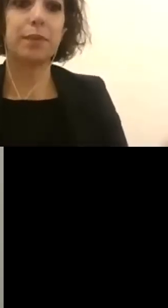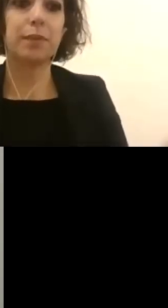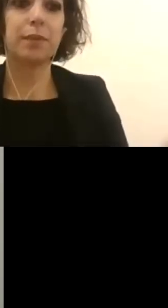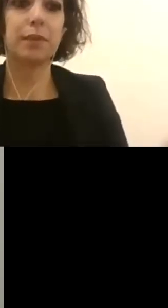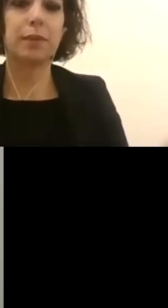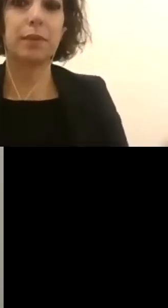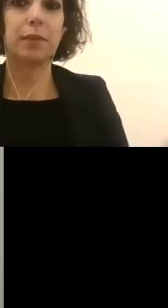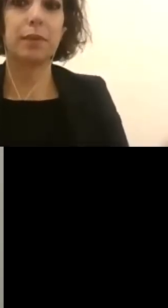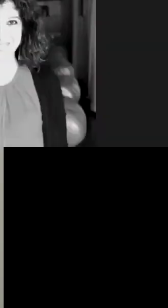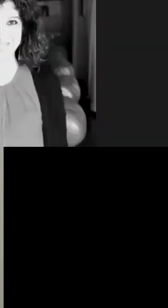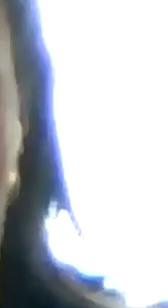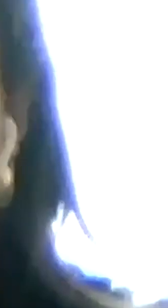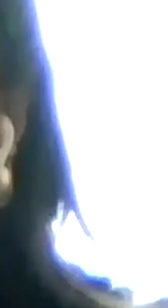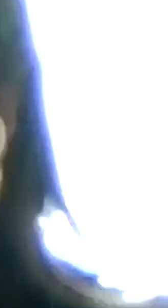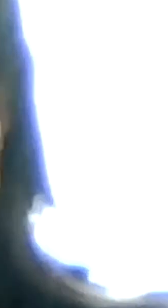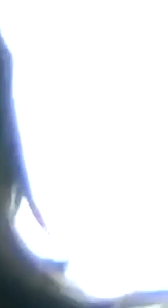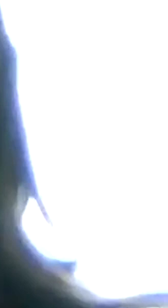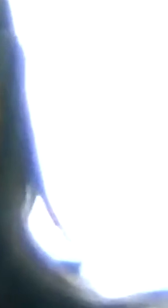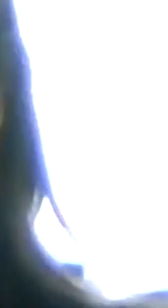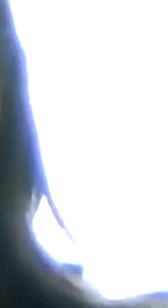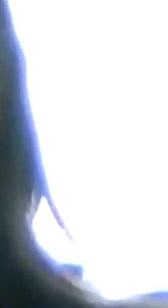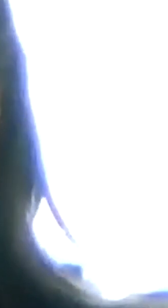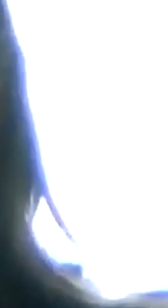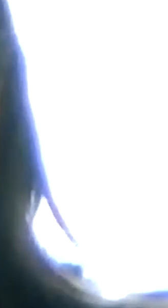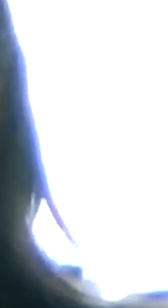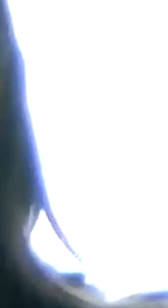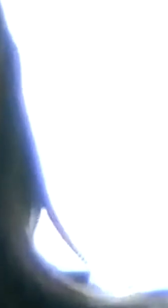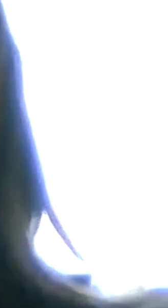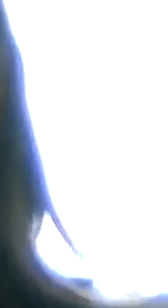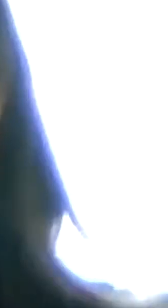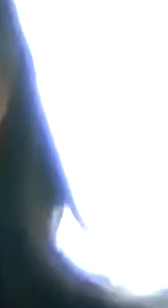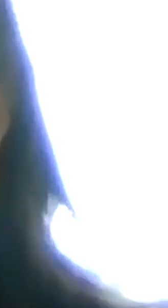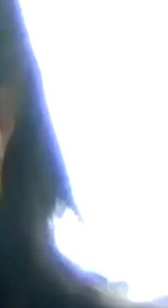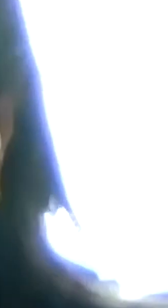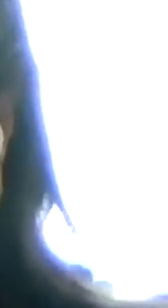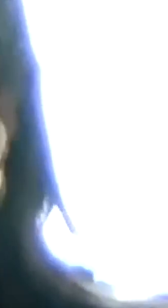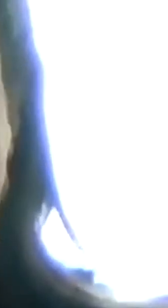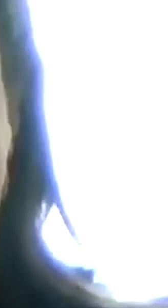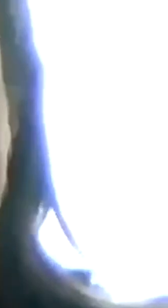am a lawyer specializing in juvenile